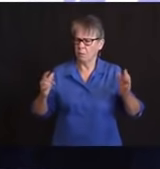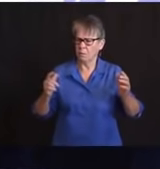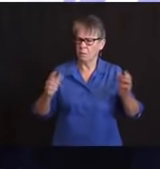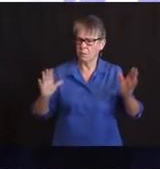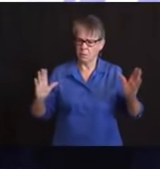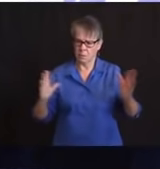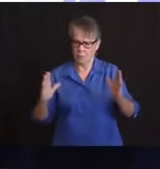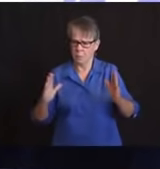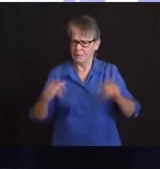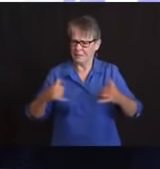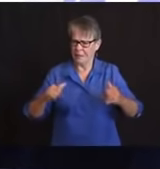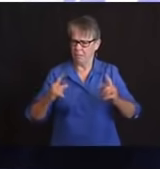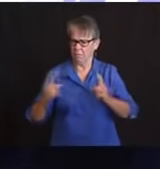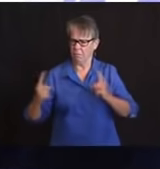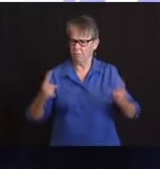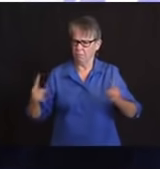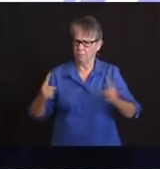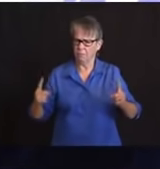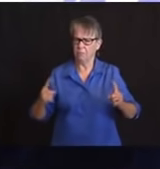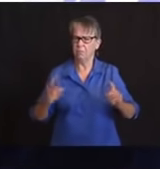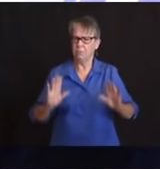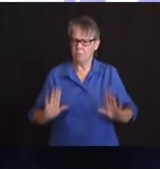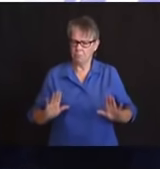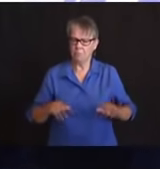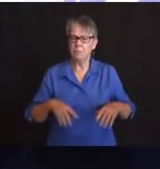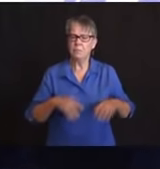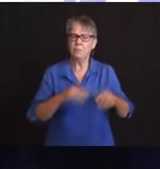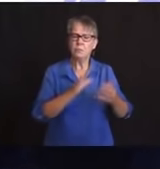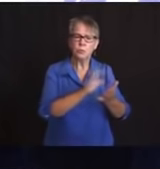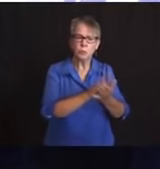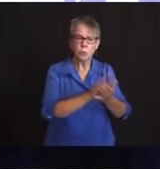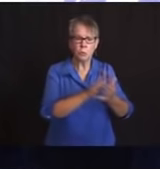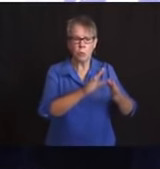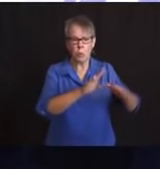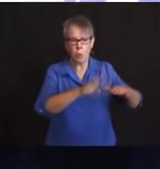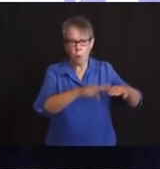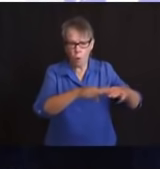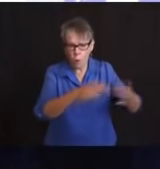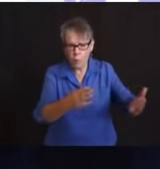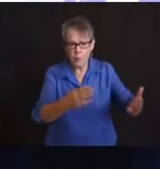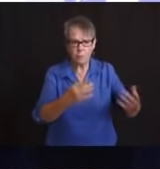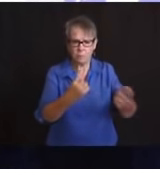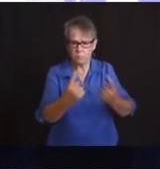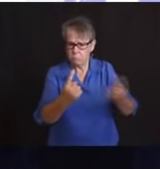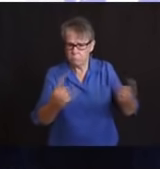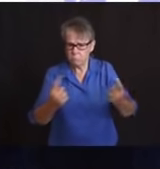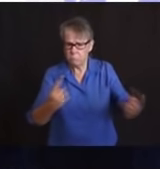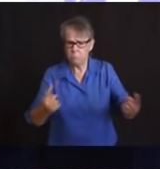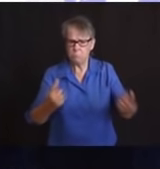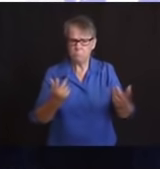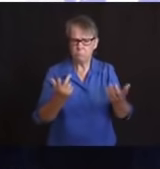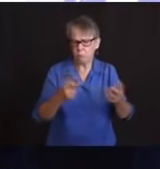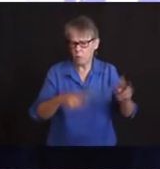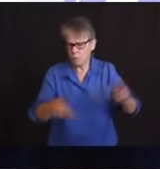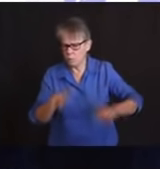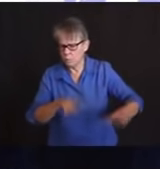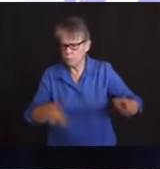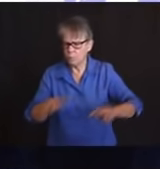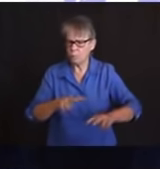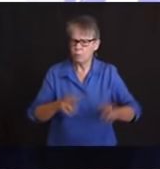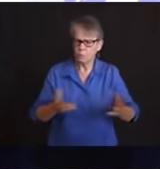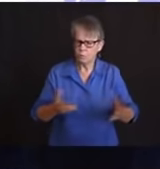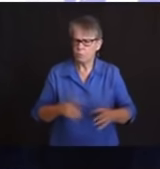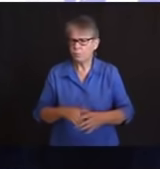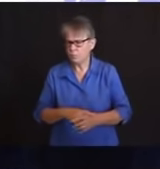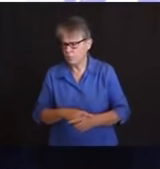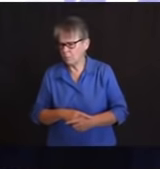classes, it identifies exactly what to do. And it progresses through to tell you when to close the school. So I just refer you to